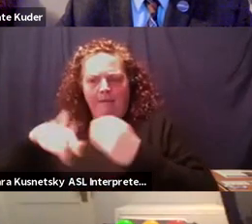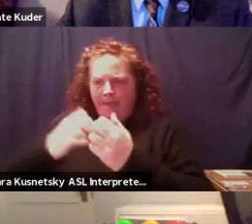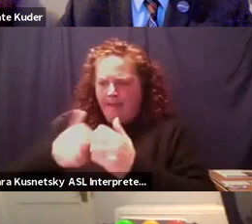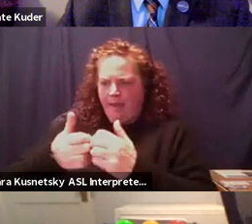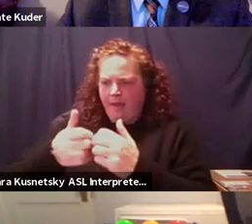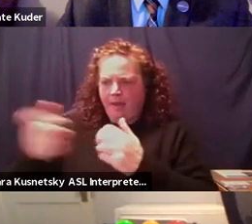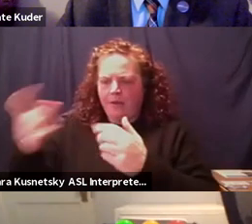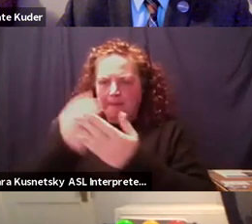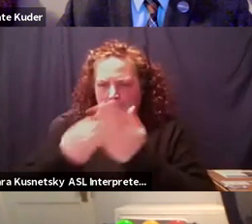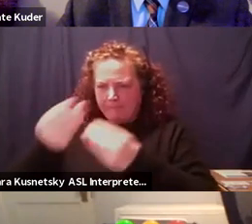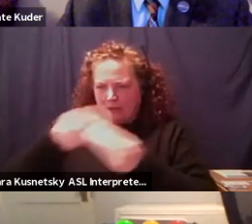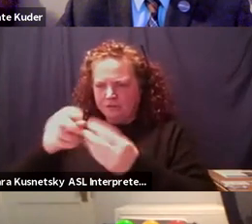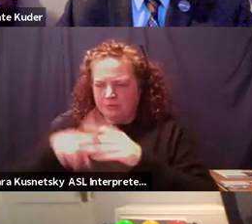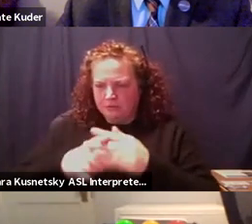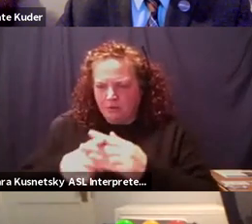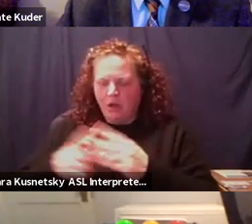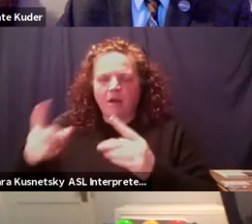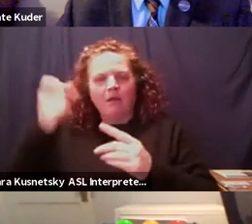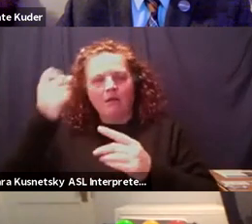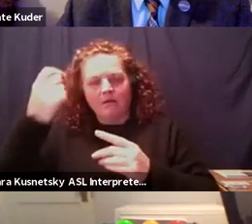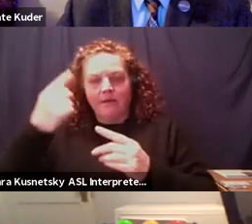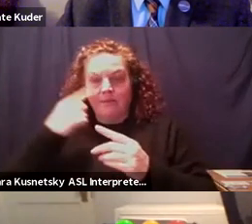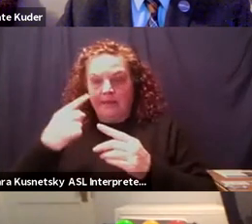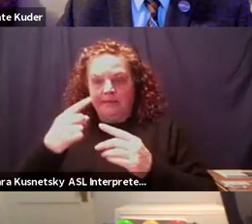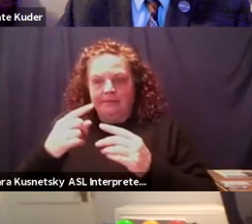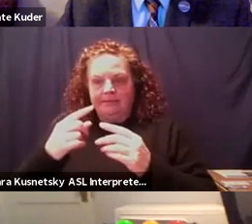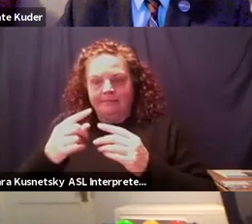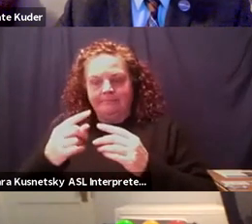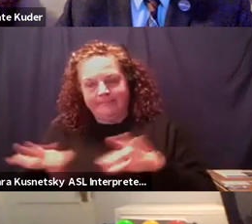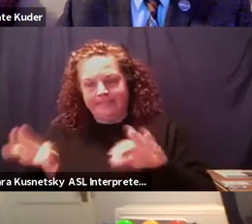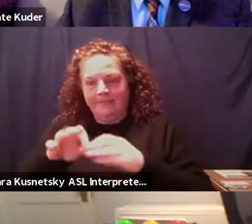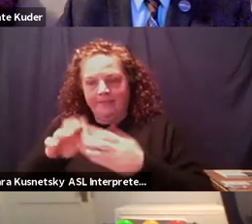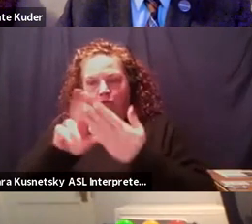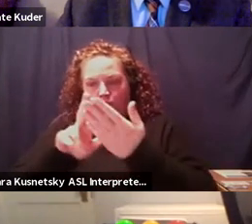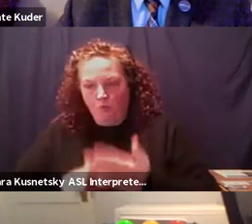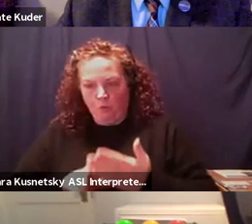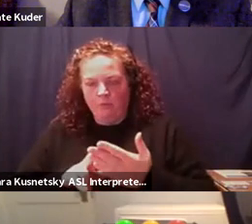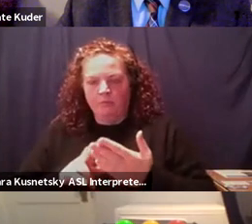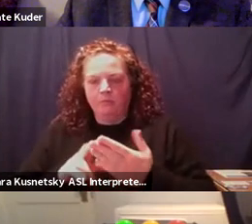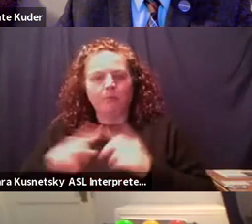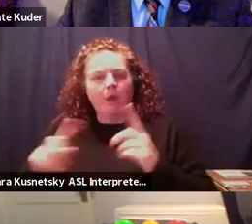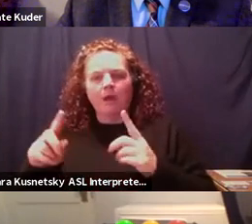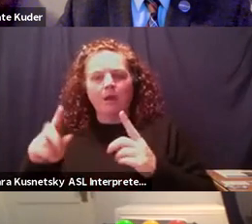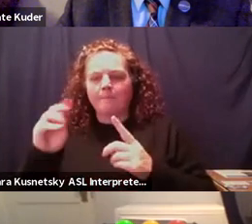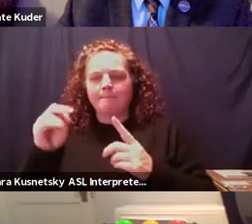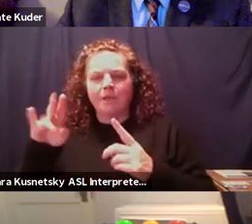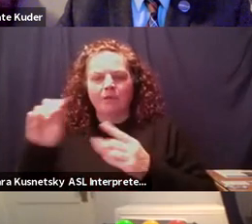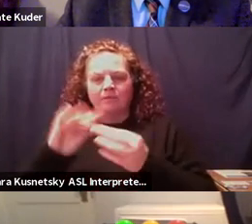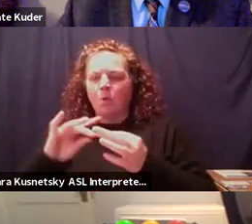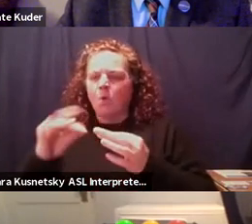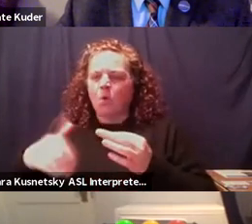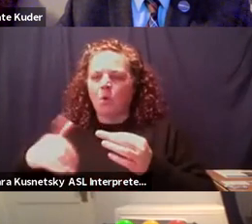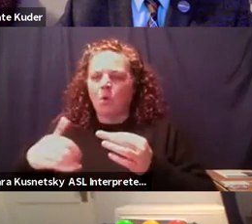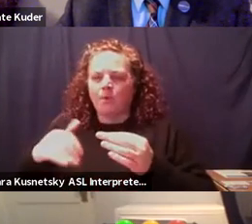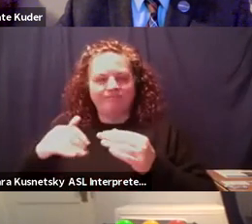have this significant enrollment. But as Miriam stated, we knew that there's enough instability in our students' experience